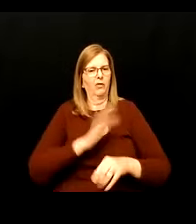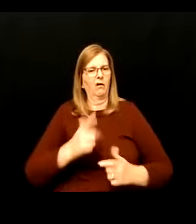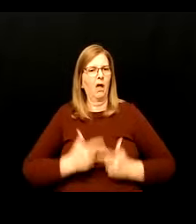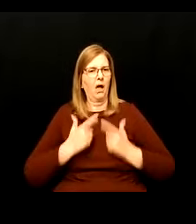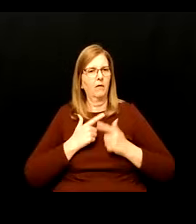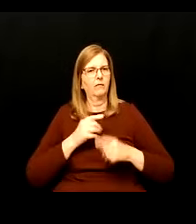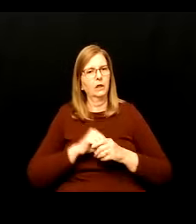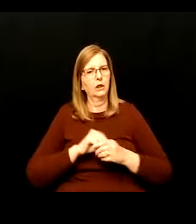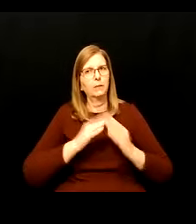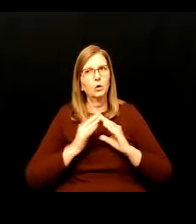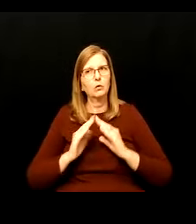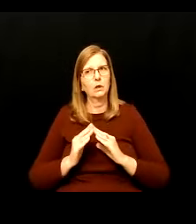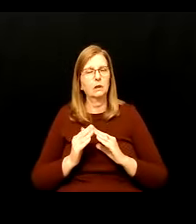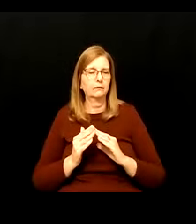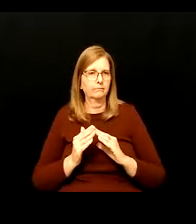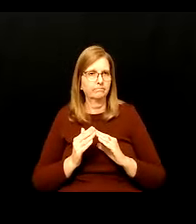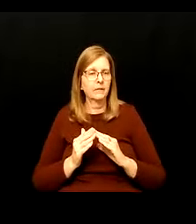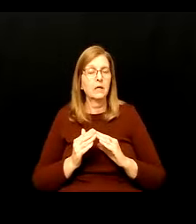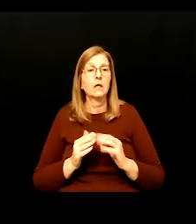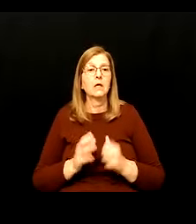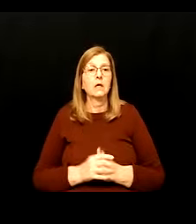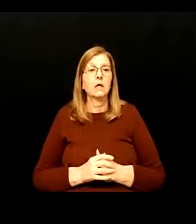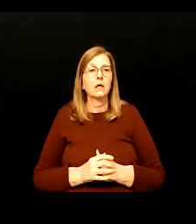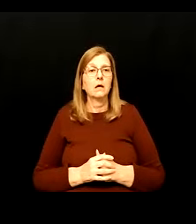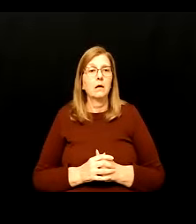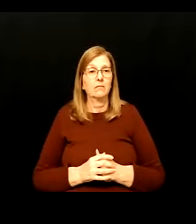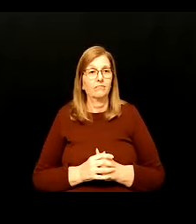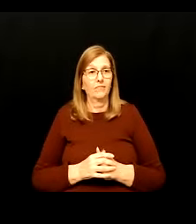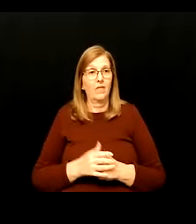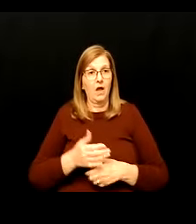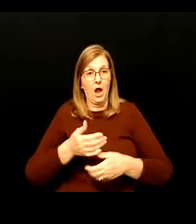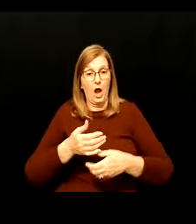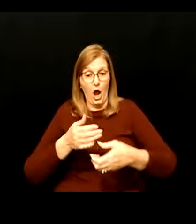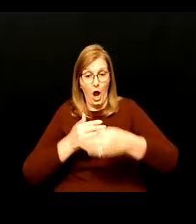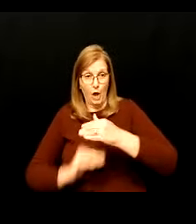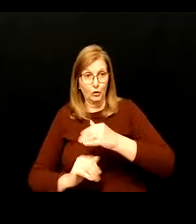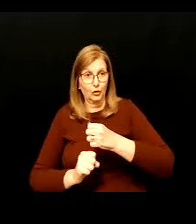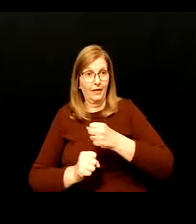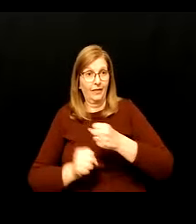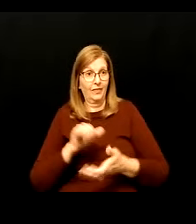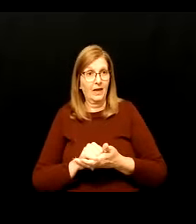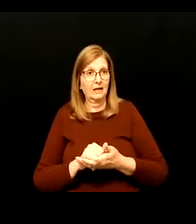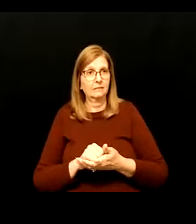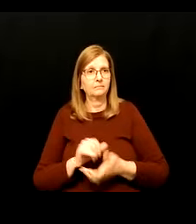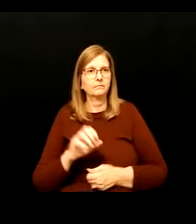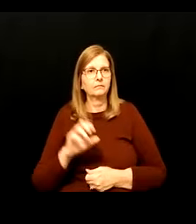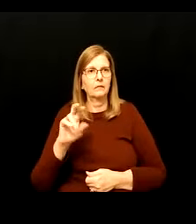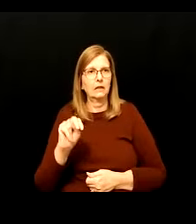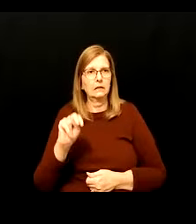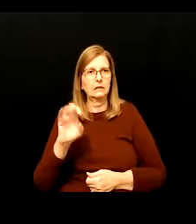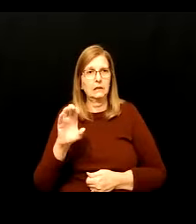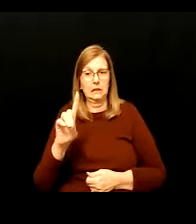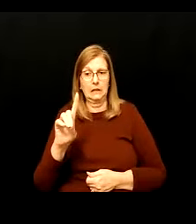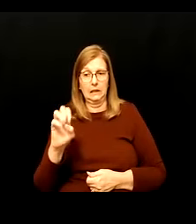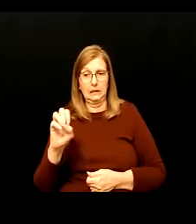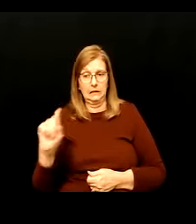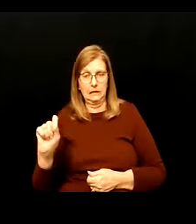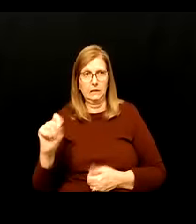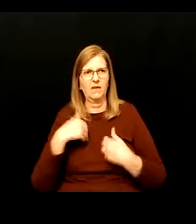which they live. Underneath that, NCDET, we have Oklahoma